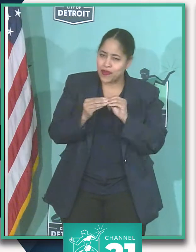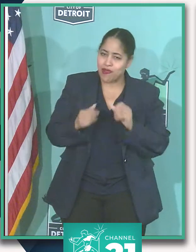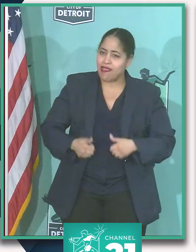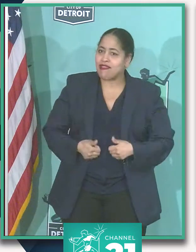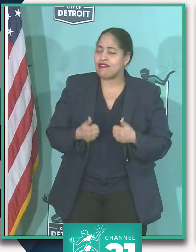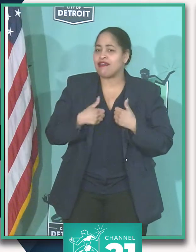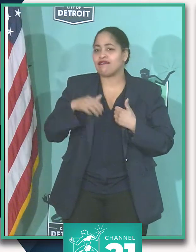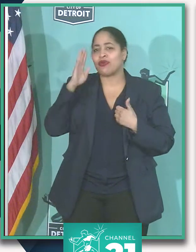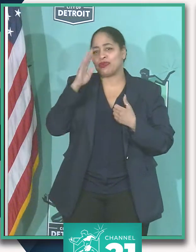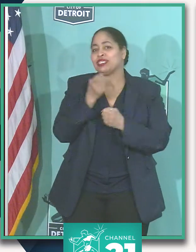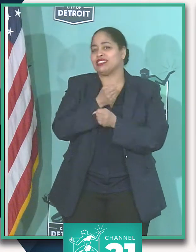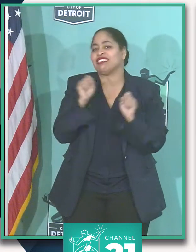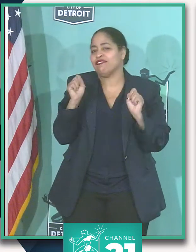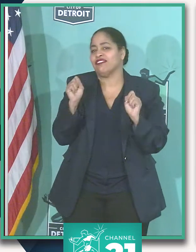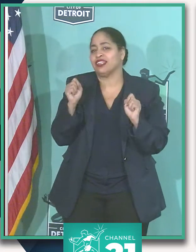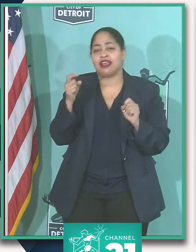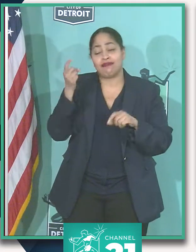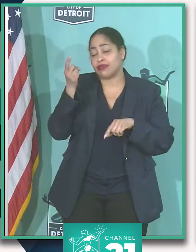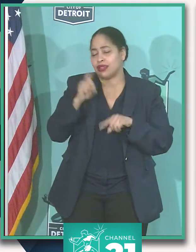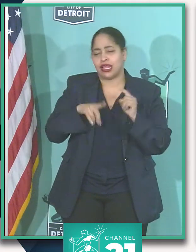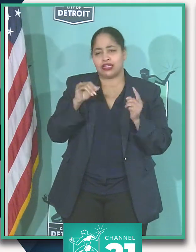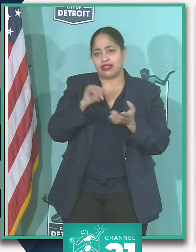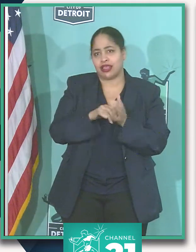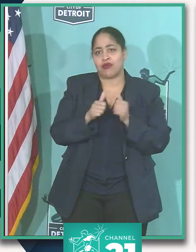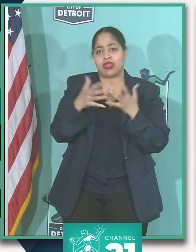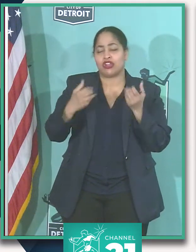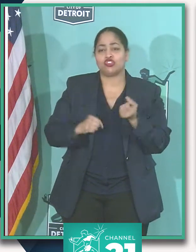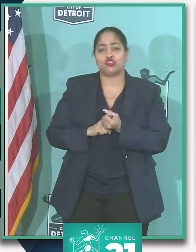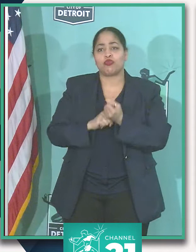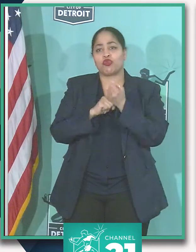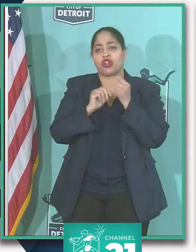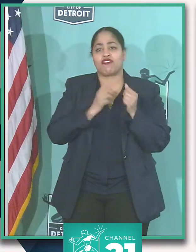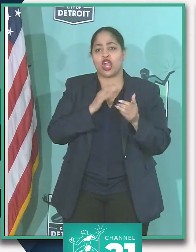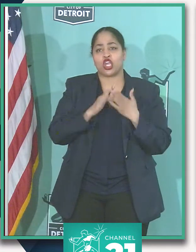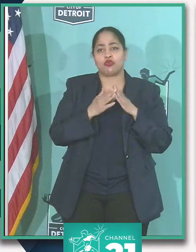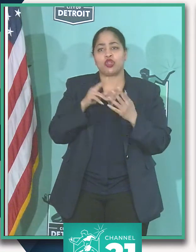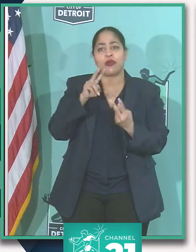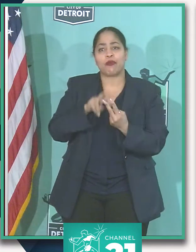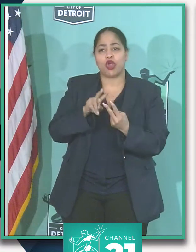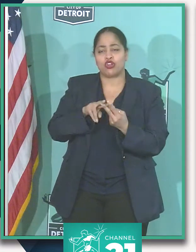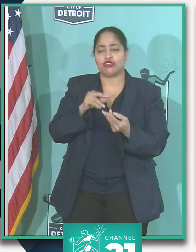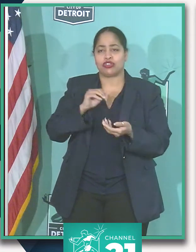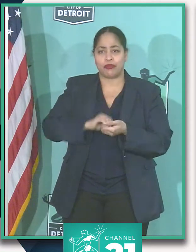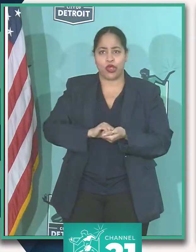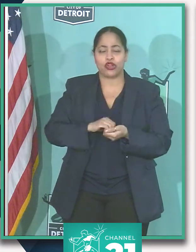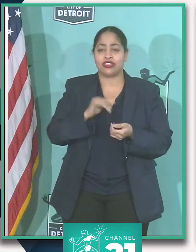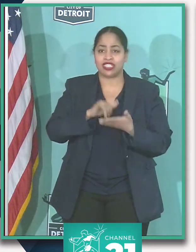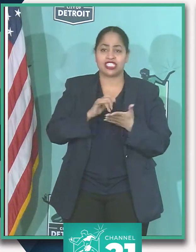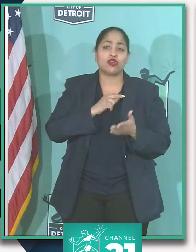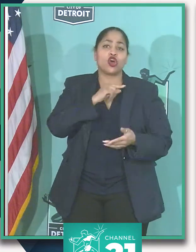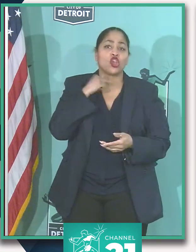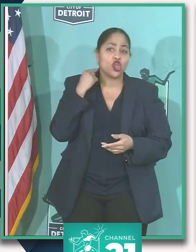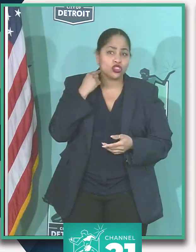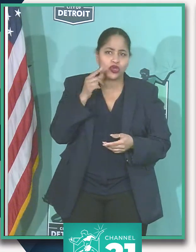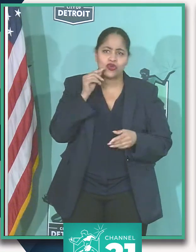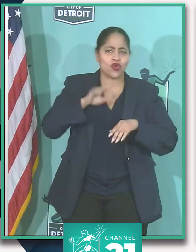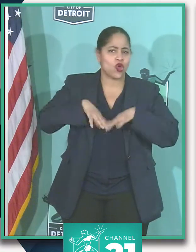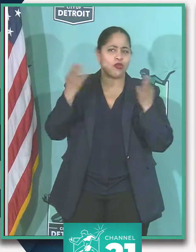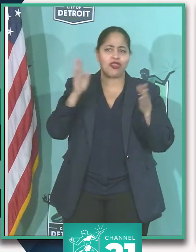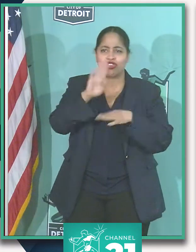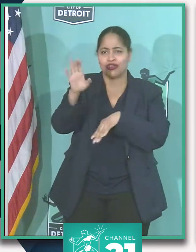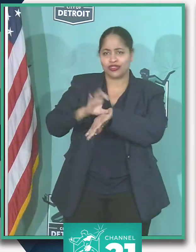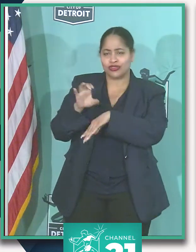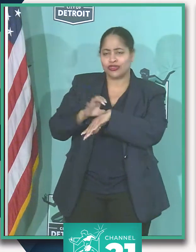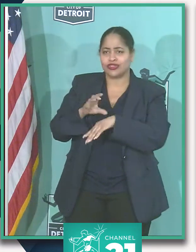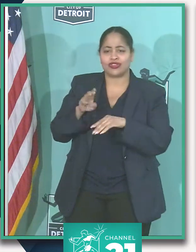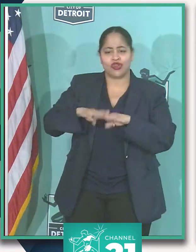are going to be saved, and we could not have done this without the support of our community partners. That's our clergy, who've opened up their doors to us